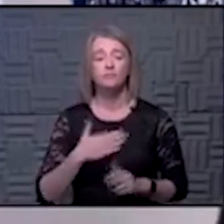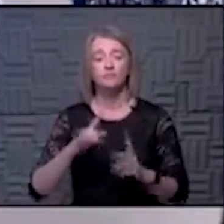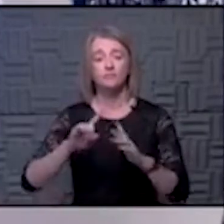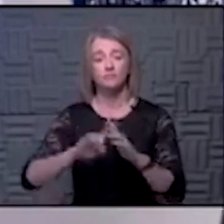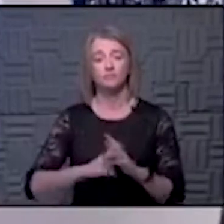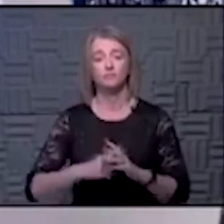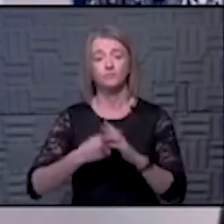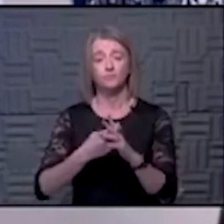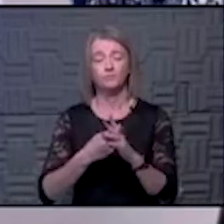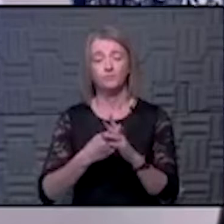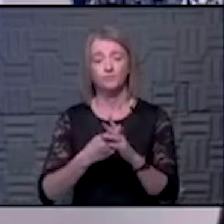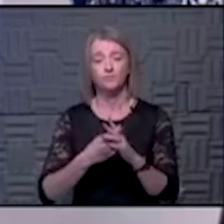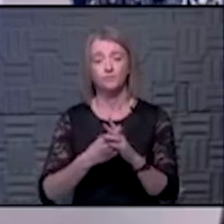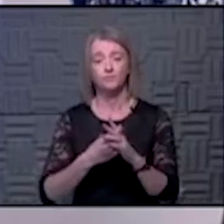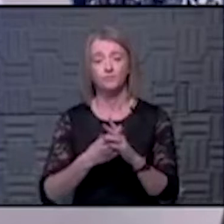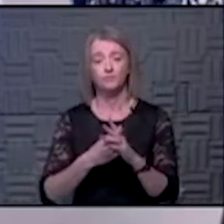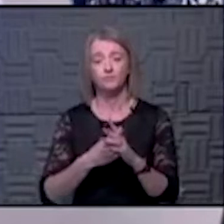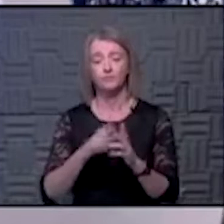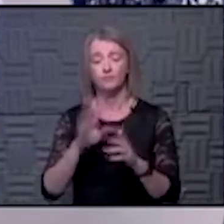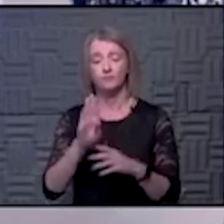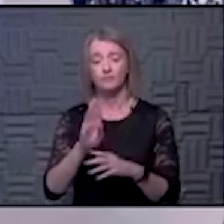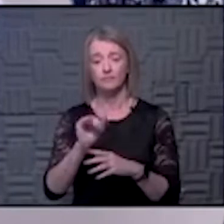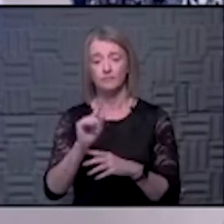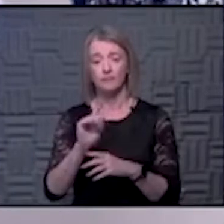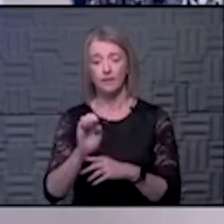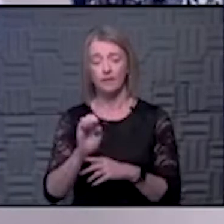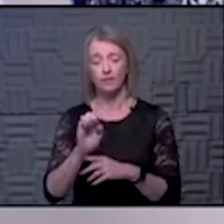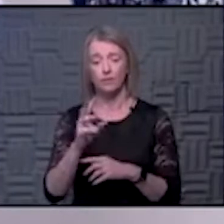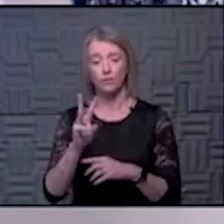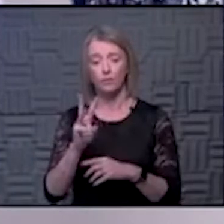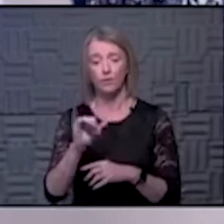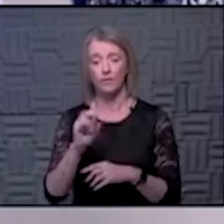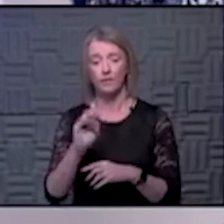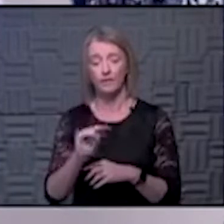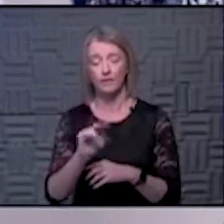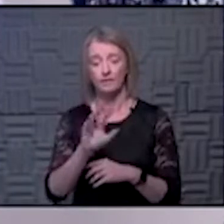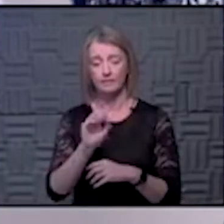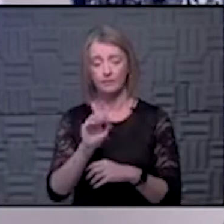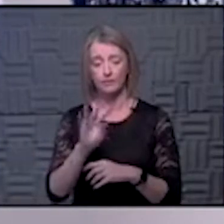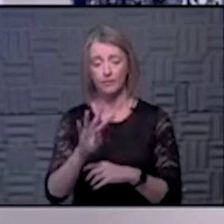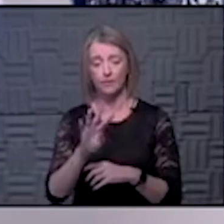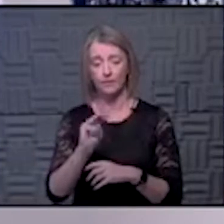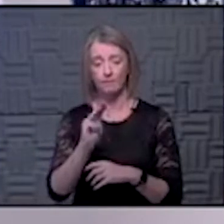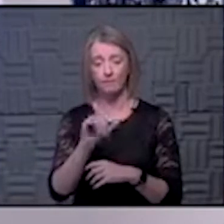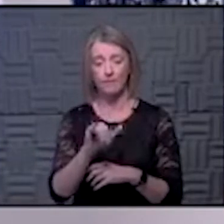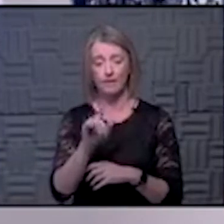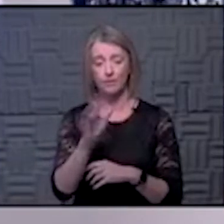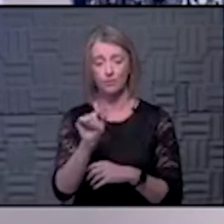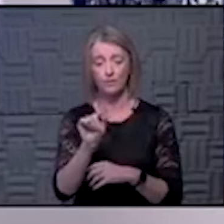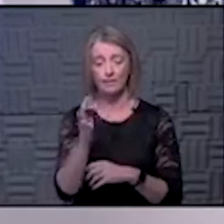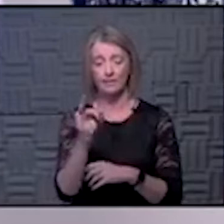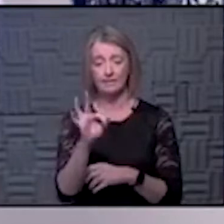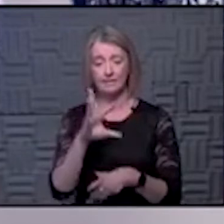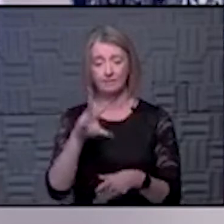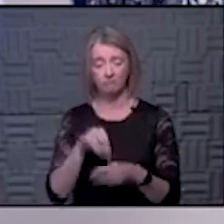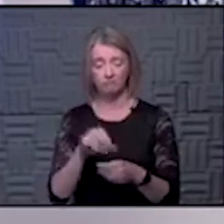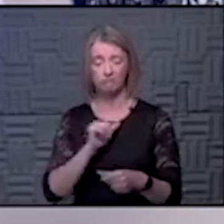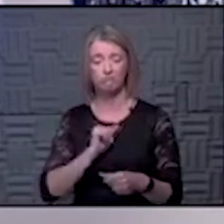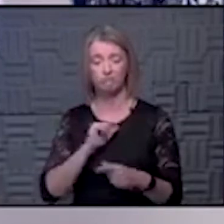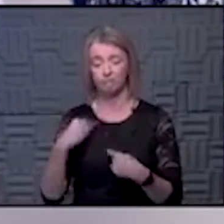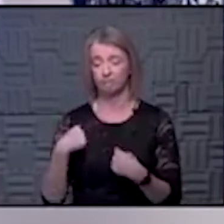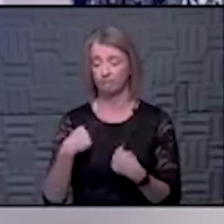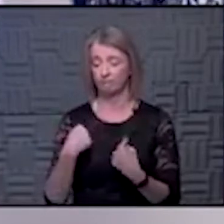through Battle Within number 004. That would have been May of 2019. And since